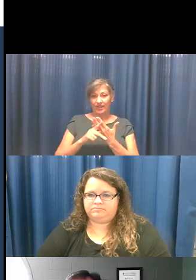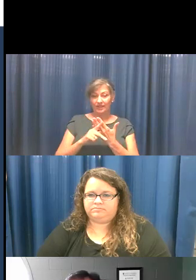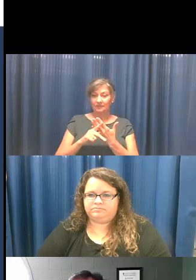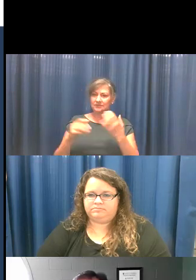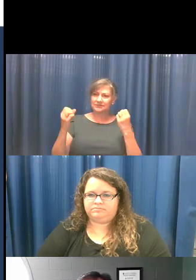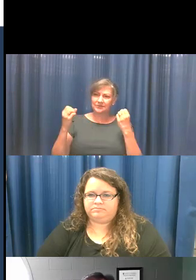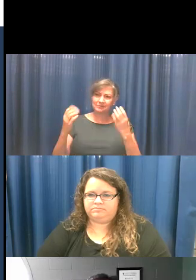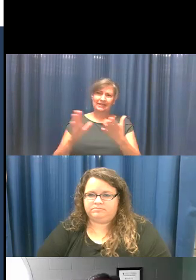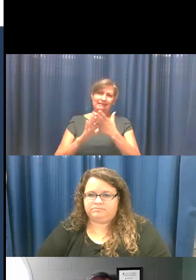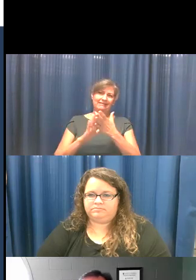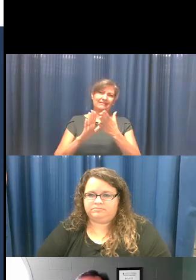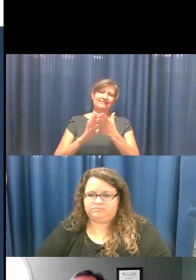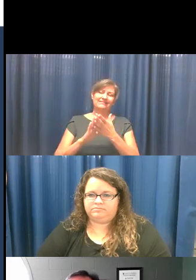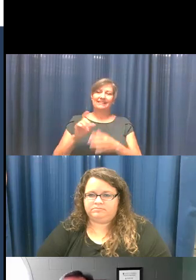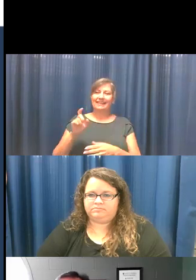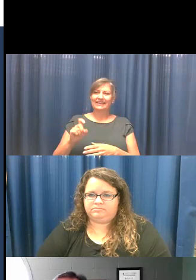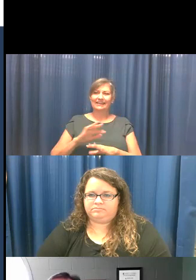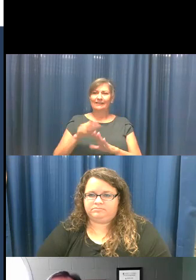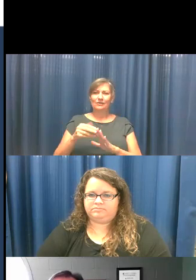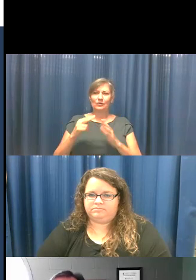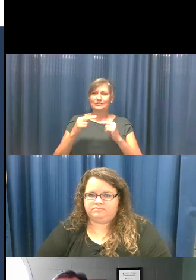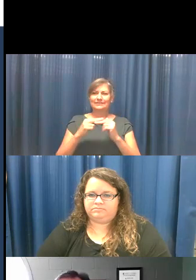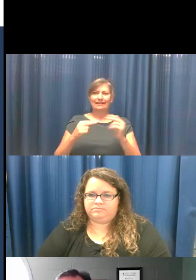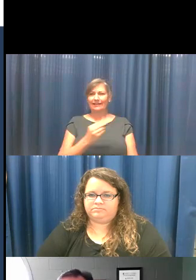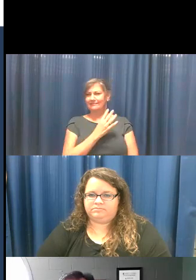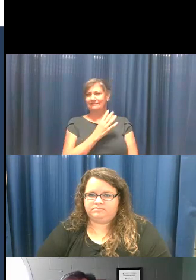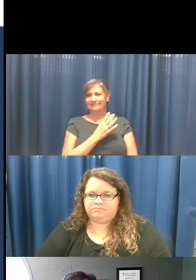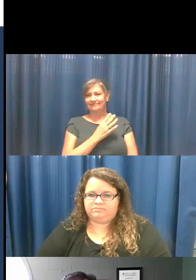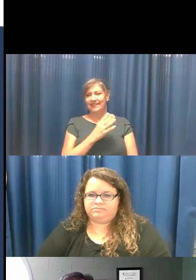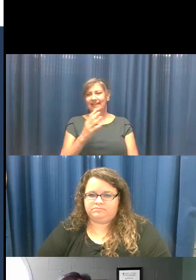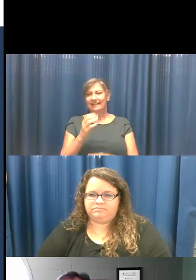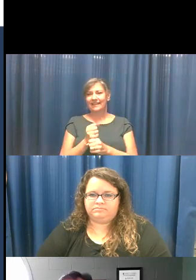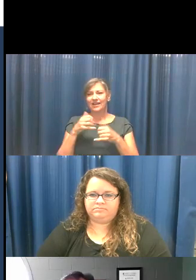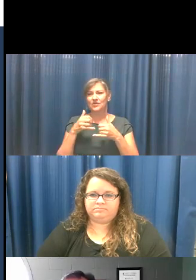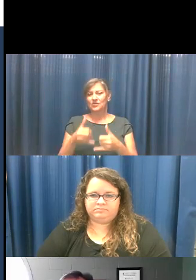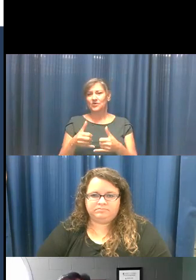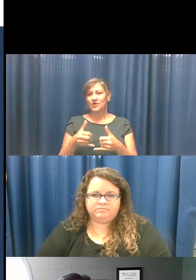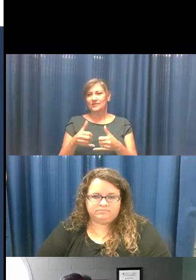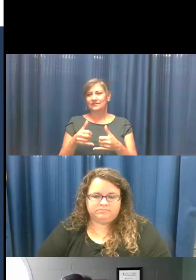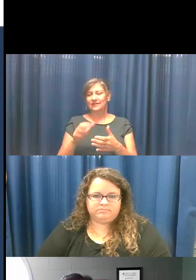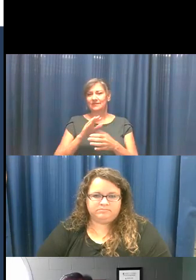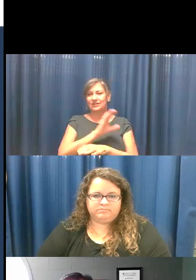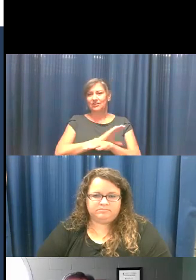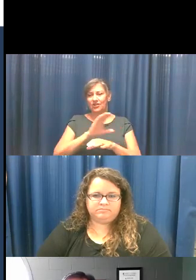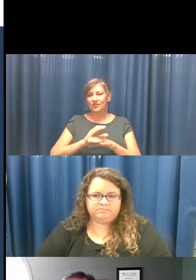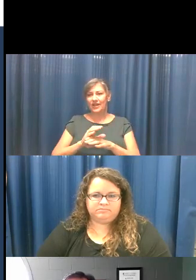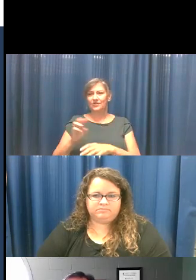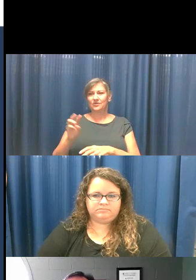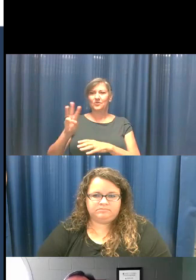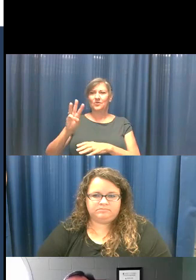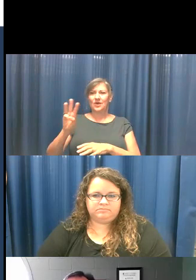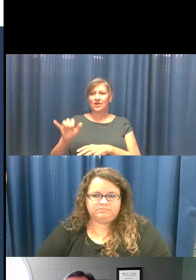many kudos. They needed their own slide here. They received awards at the Colorado-Wyoming Regional Conference,